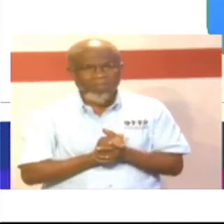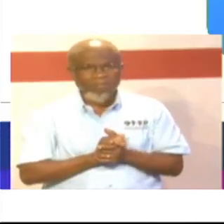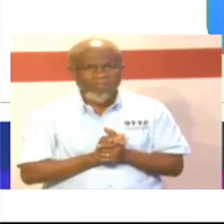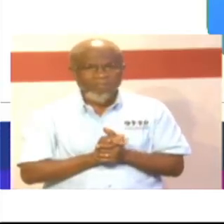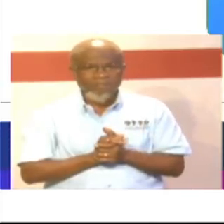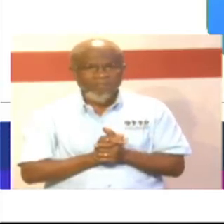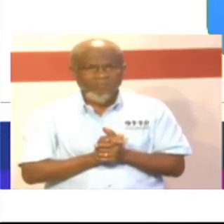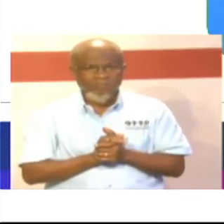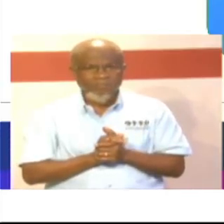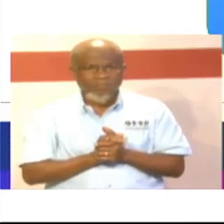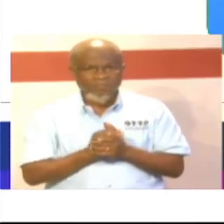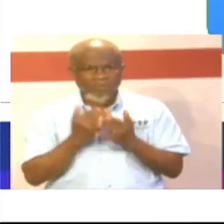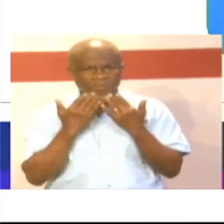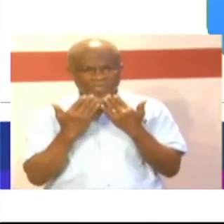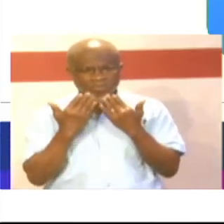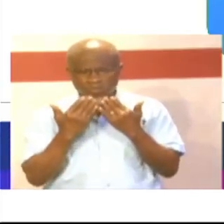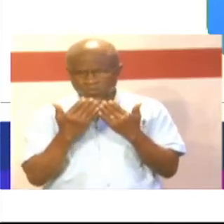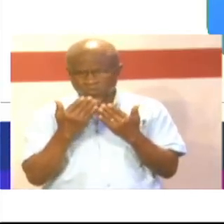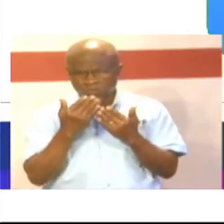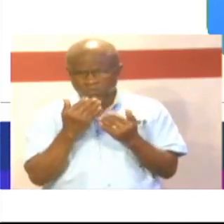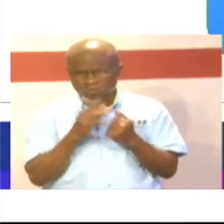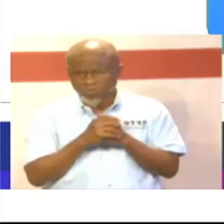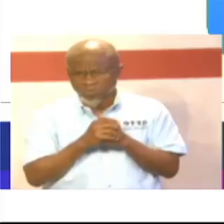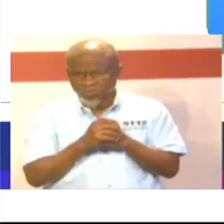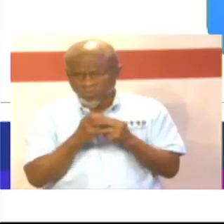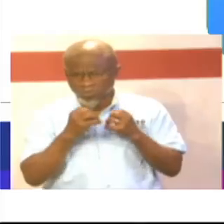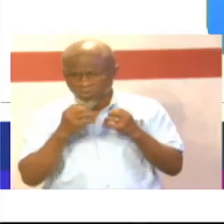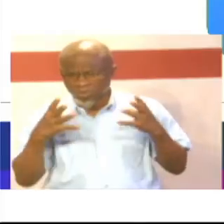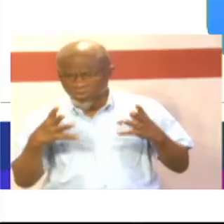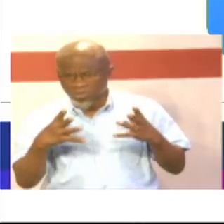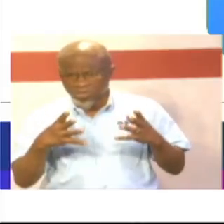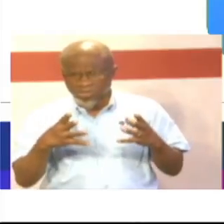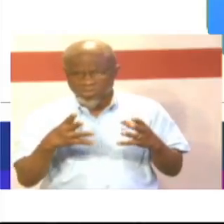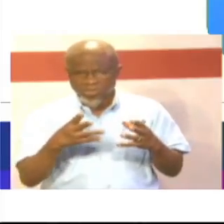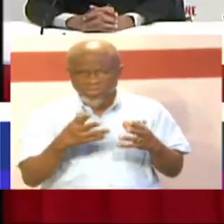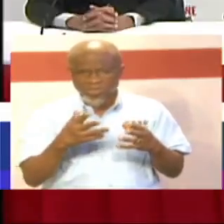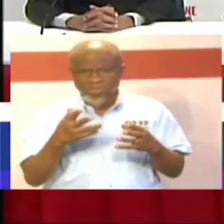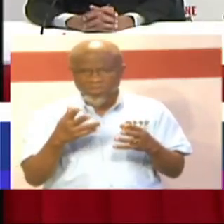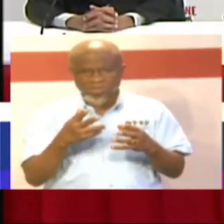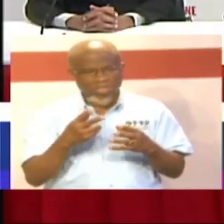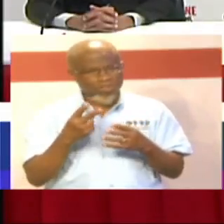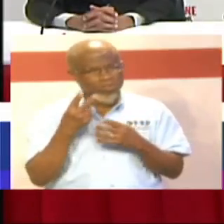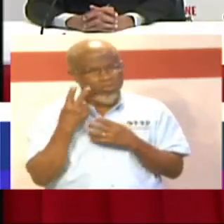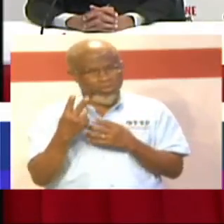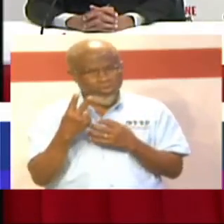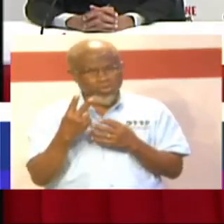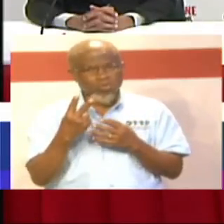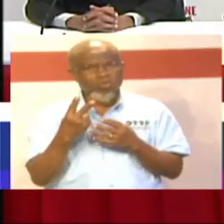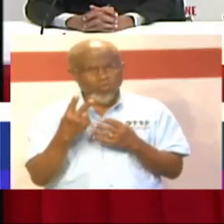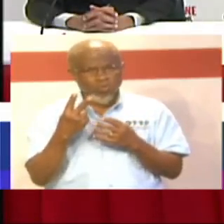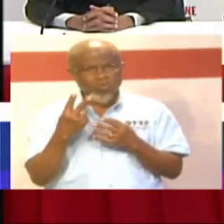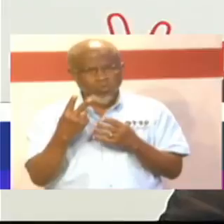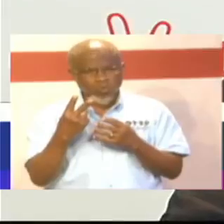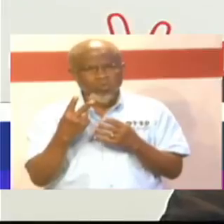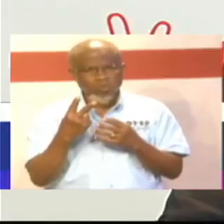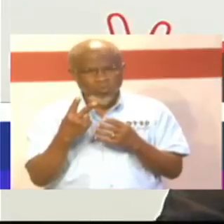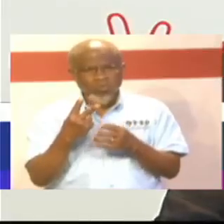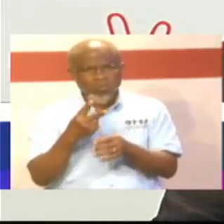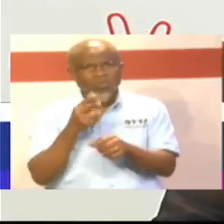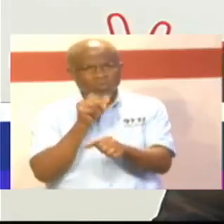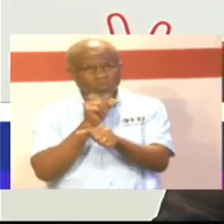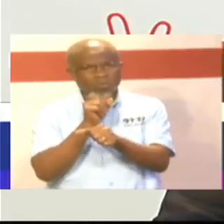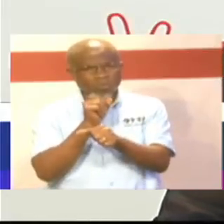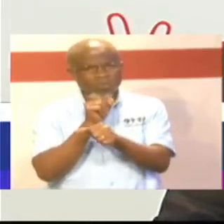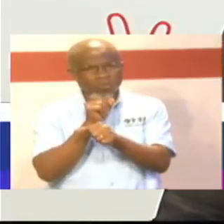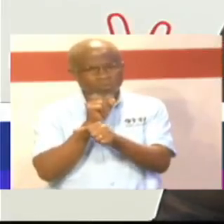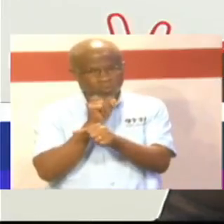Thank you very much, Ms. Mackenzie. These are two operational concerns, and thank you very much for highlighting